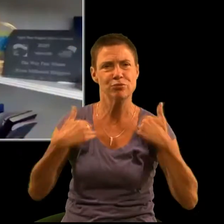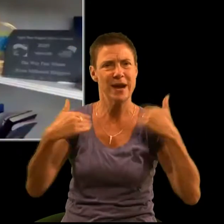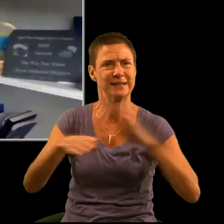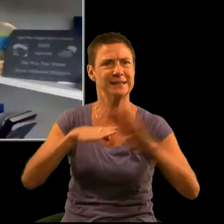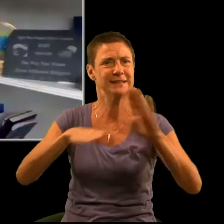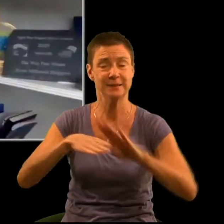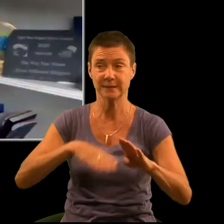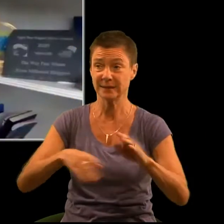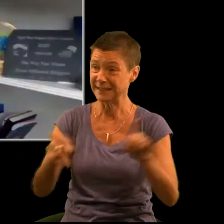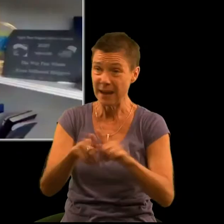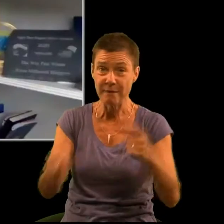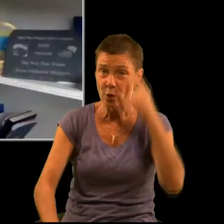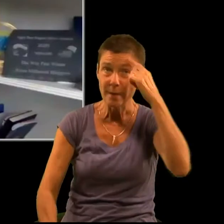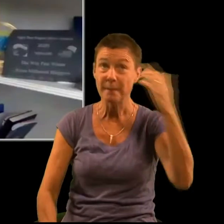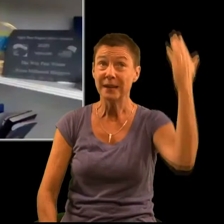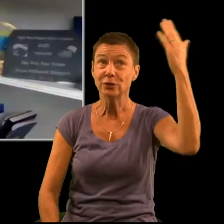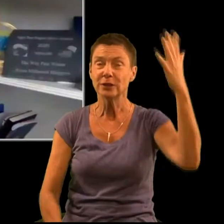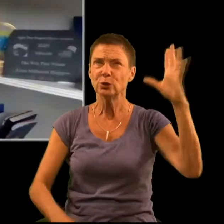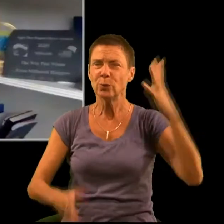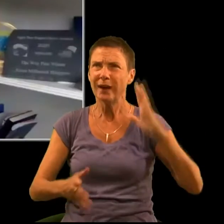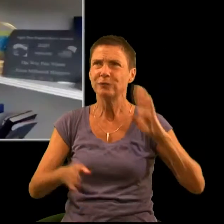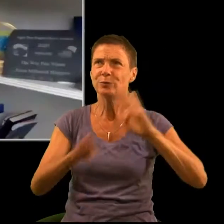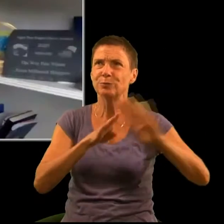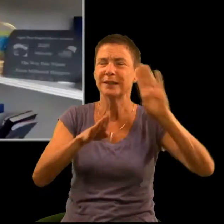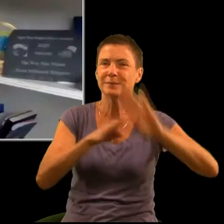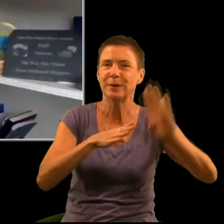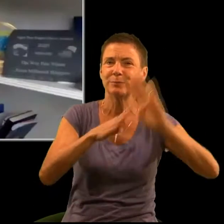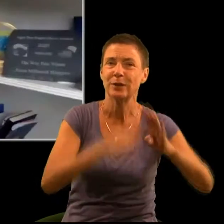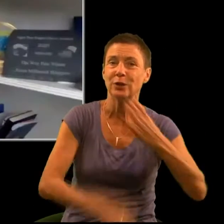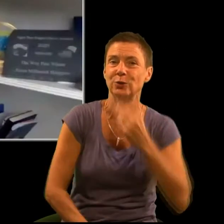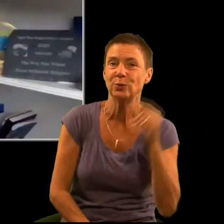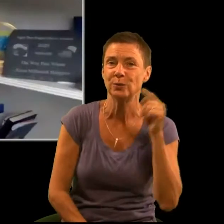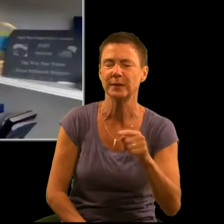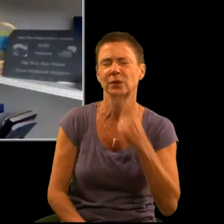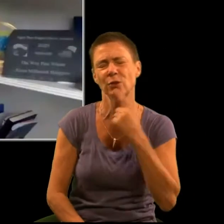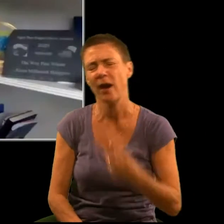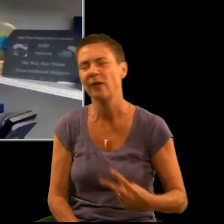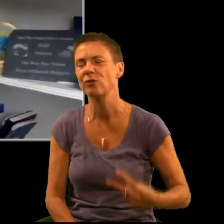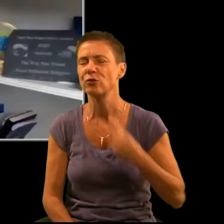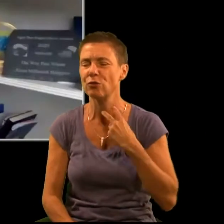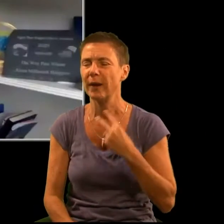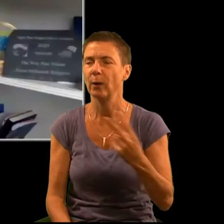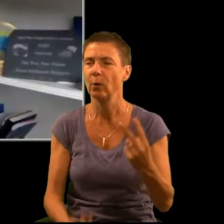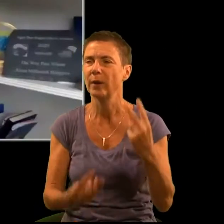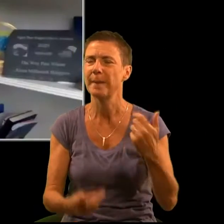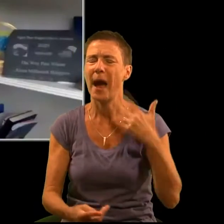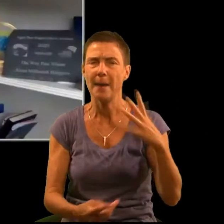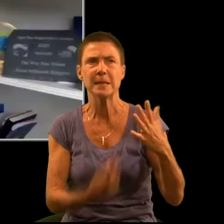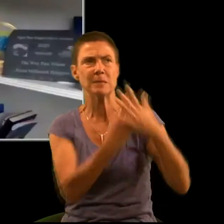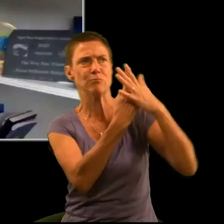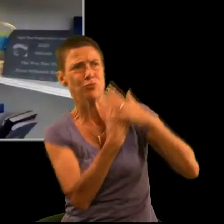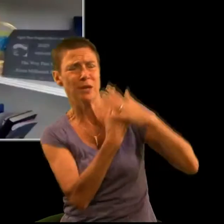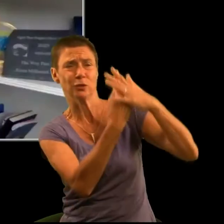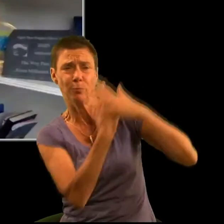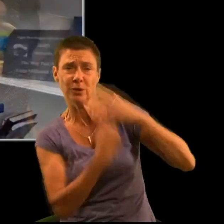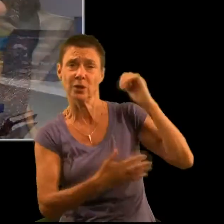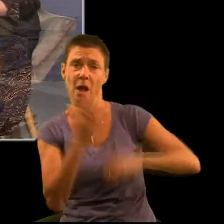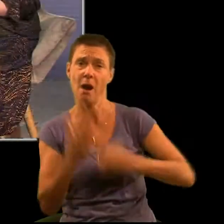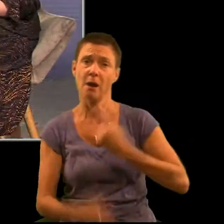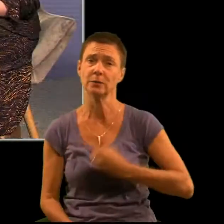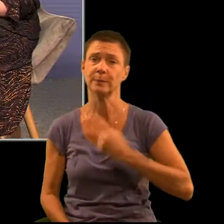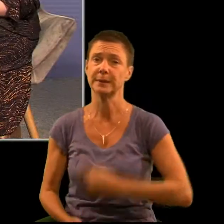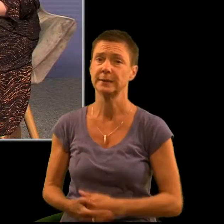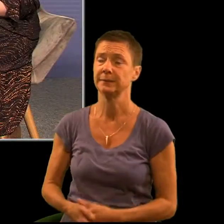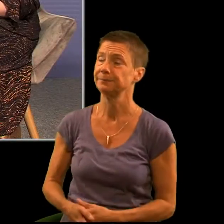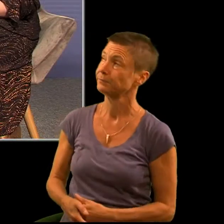goes for your imagination. So I really regret that pressure I put on myself, and I wish I'd lightened up on myself a bit more. And don't